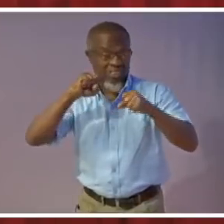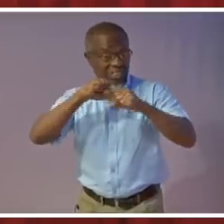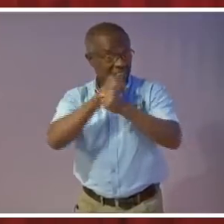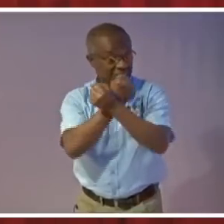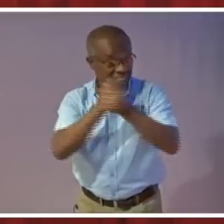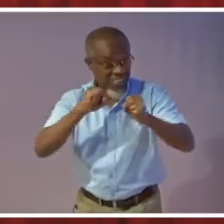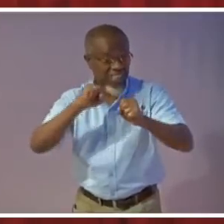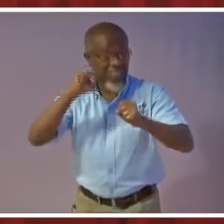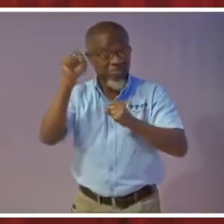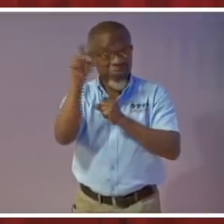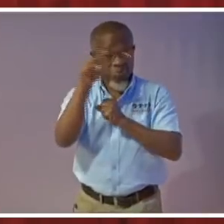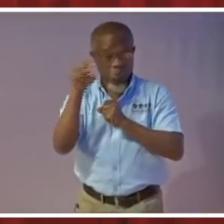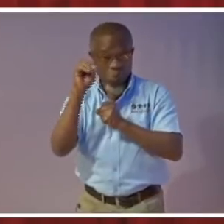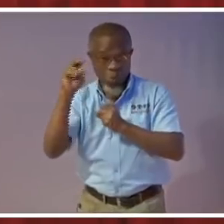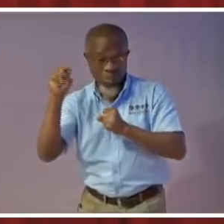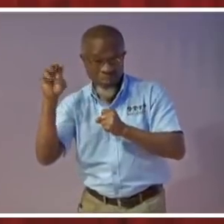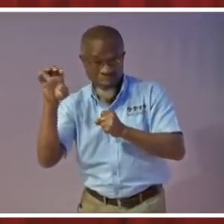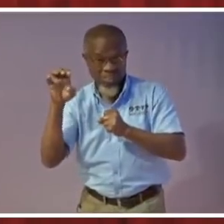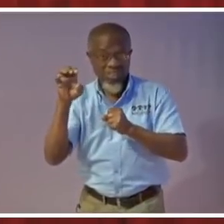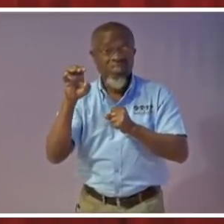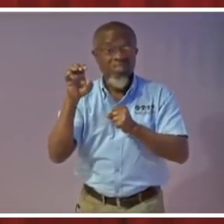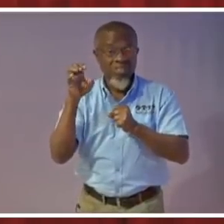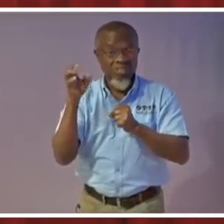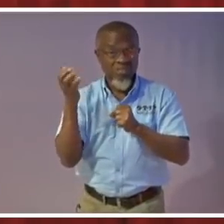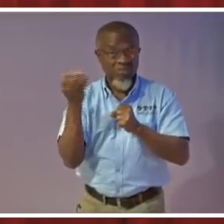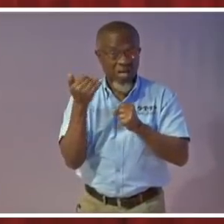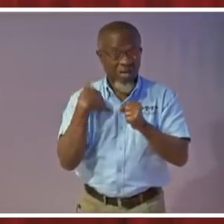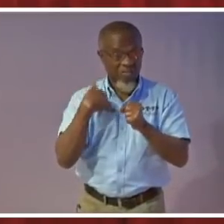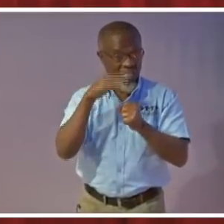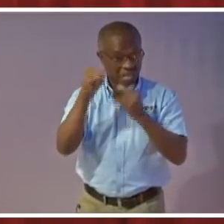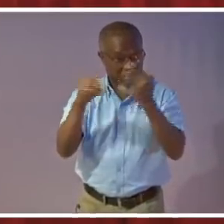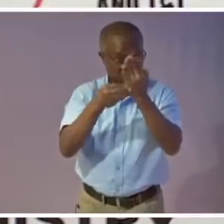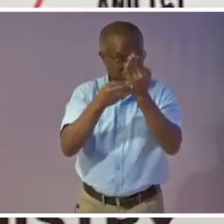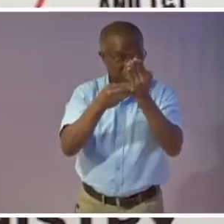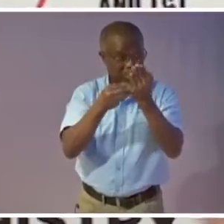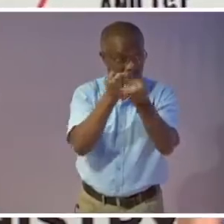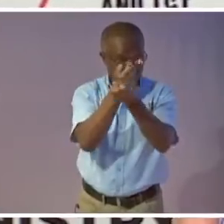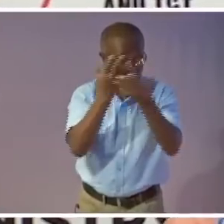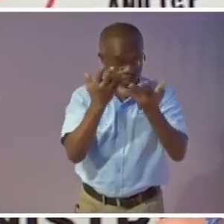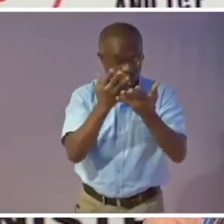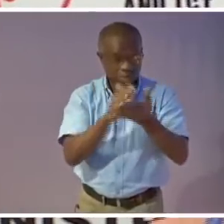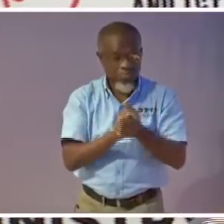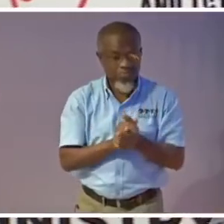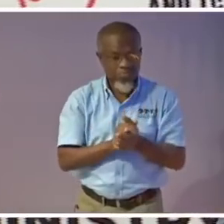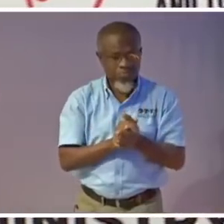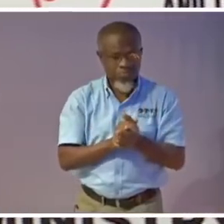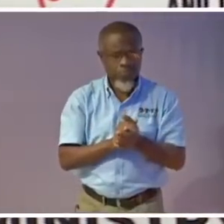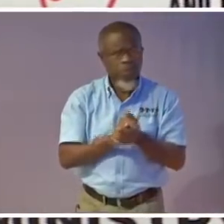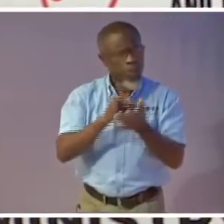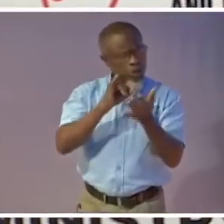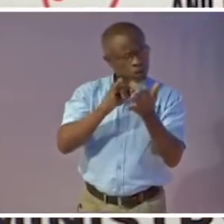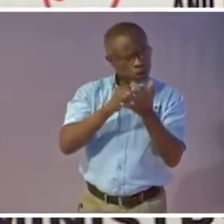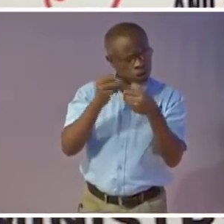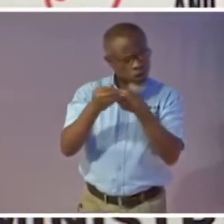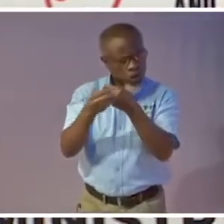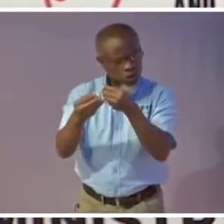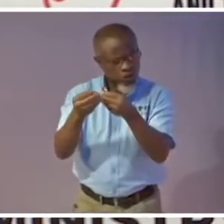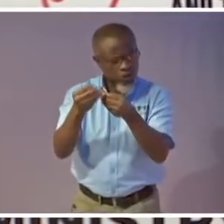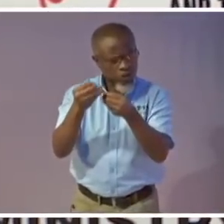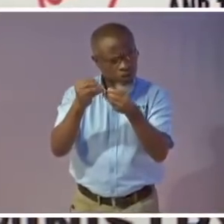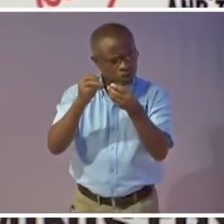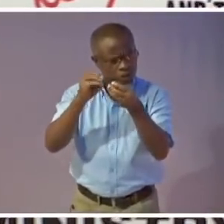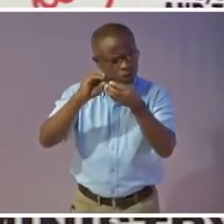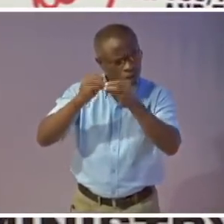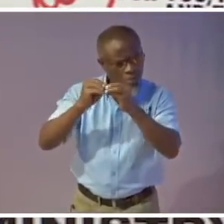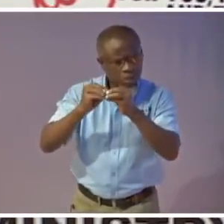uptake? Thank you, Rashad. So as I indicated, I just gave the figures as to the sort of increases we